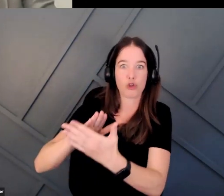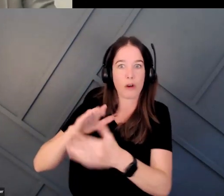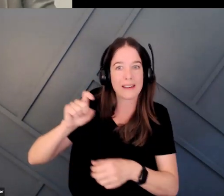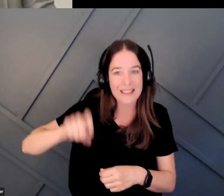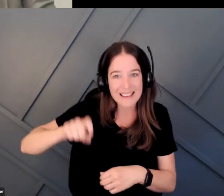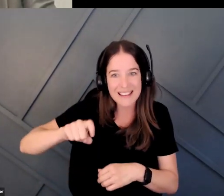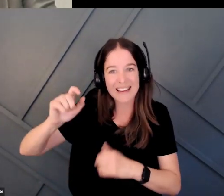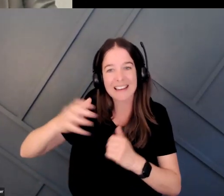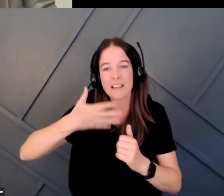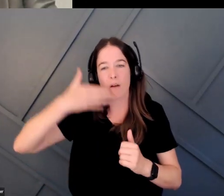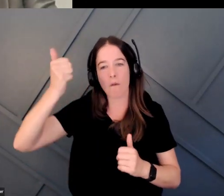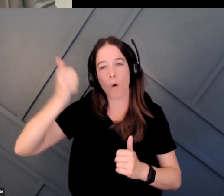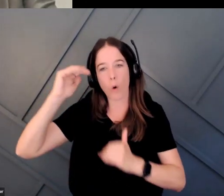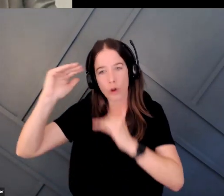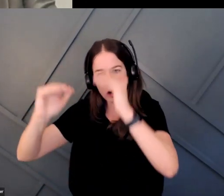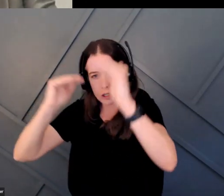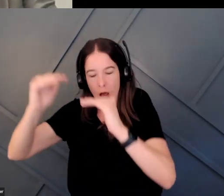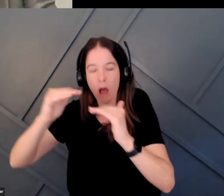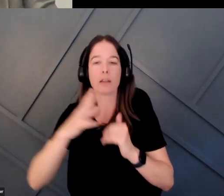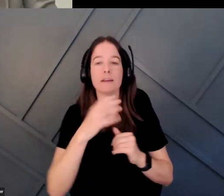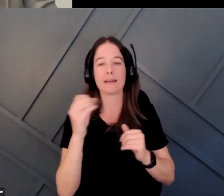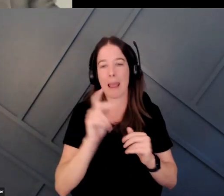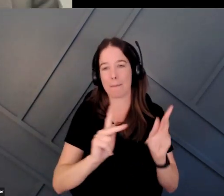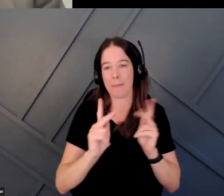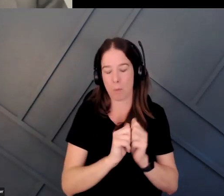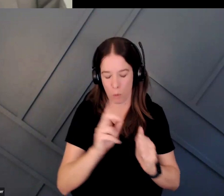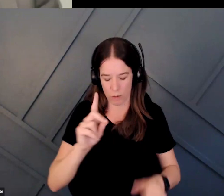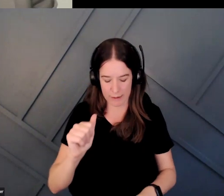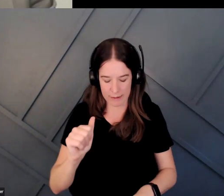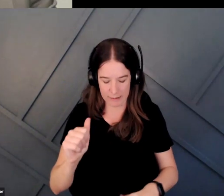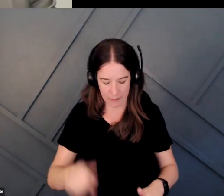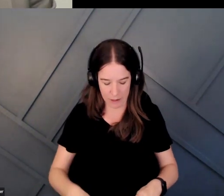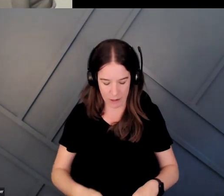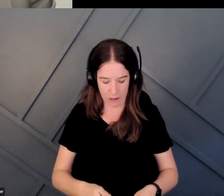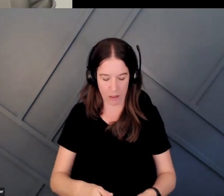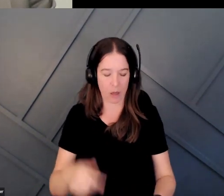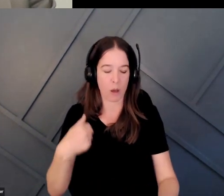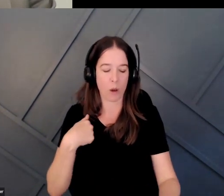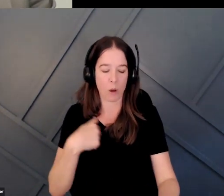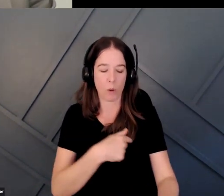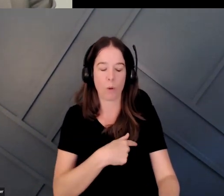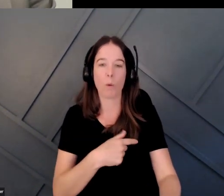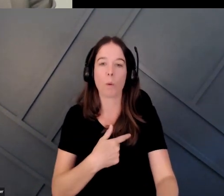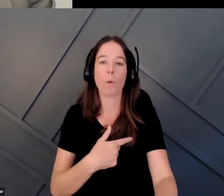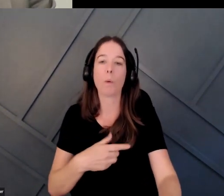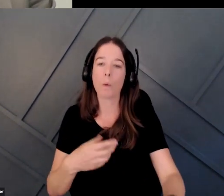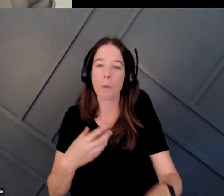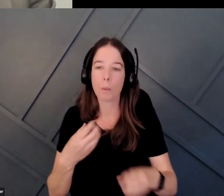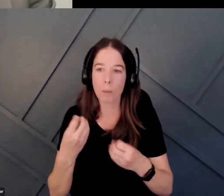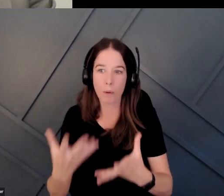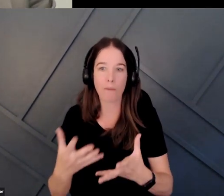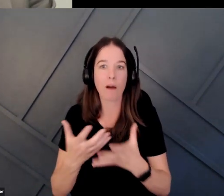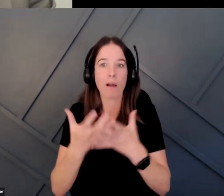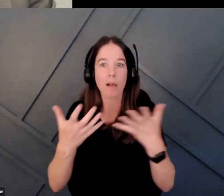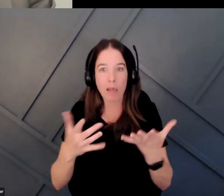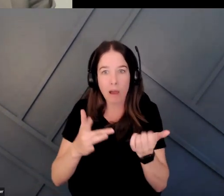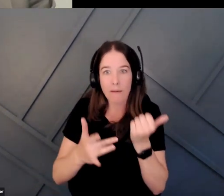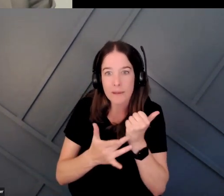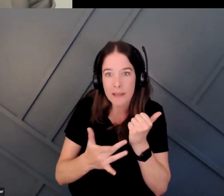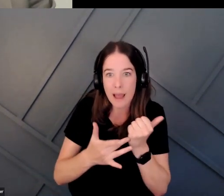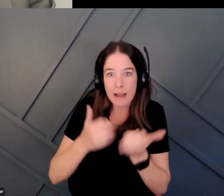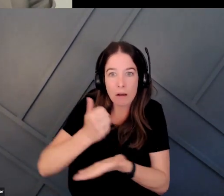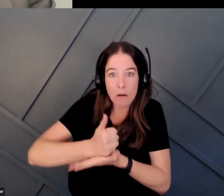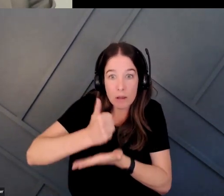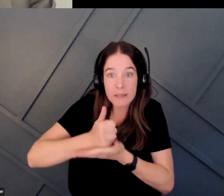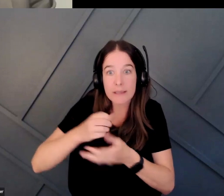disabilities are represented in this key work. We provide stakeholders and grantees technical assistance and training to raise